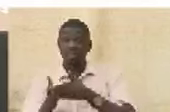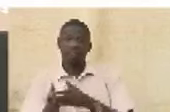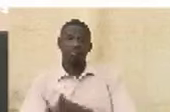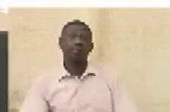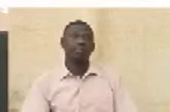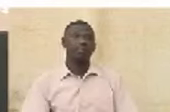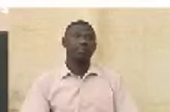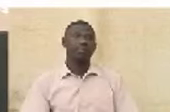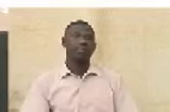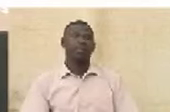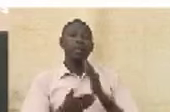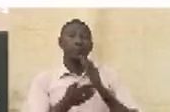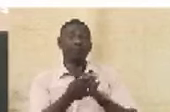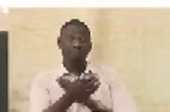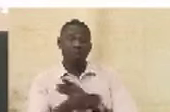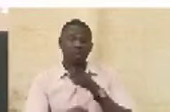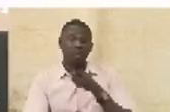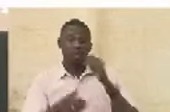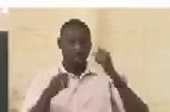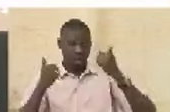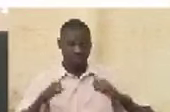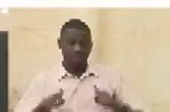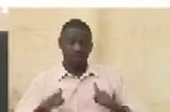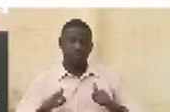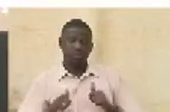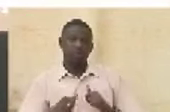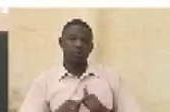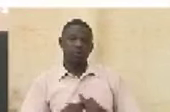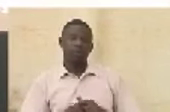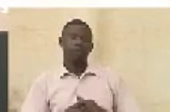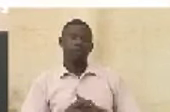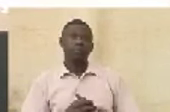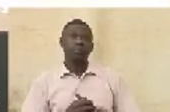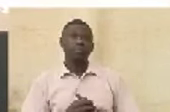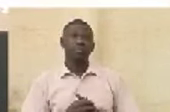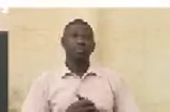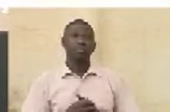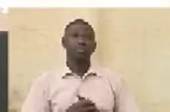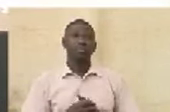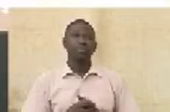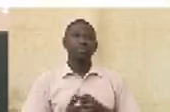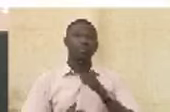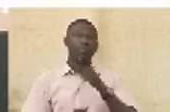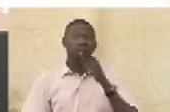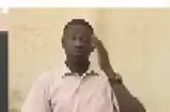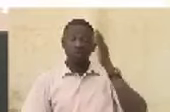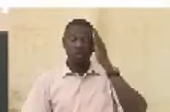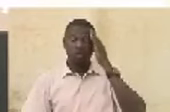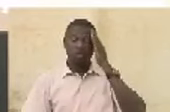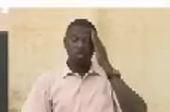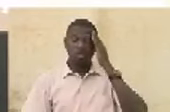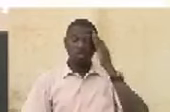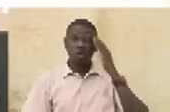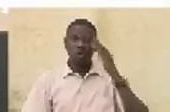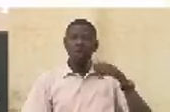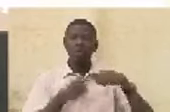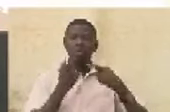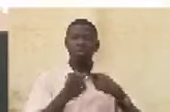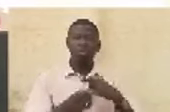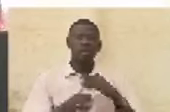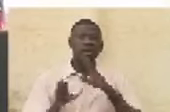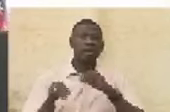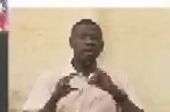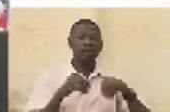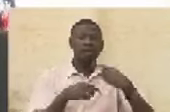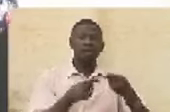this. Jannin nying bekela. Did you hear about the activities of the witch hunters? Fo ini e kibar so rele ban ko ka